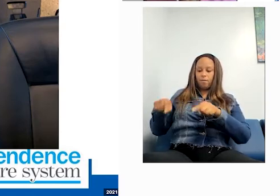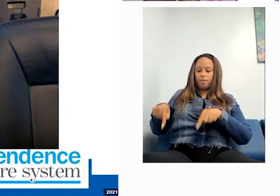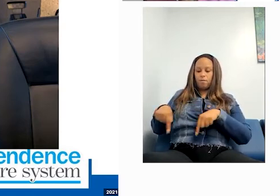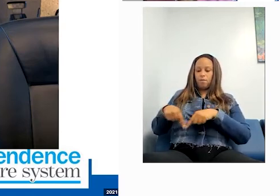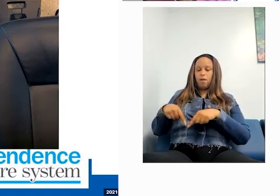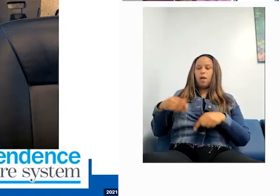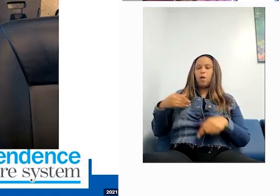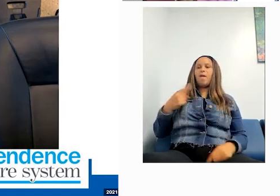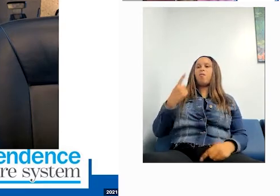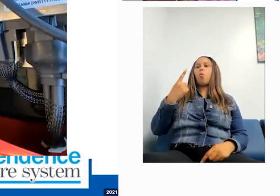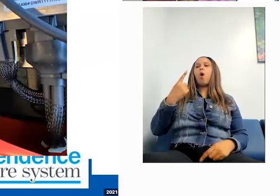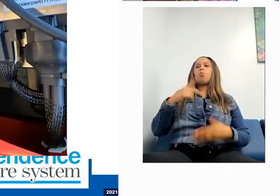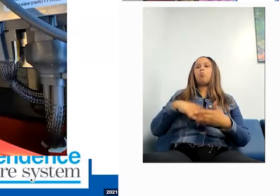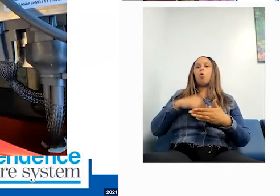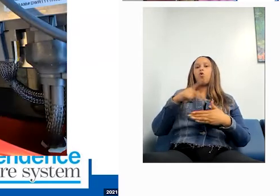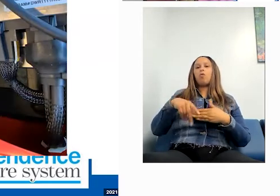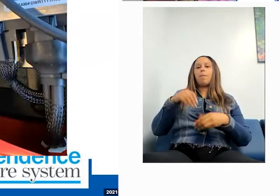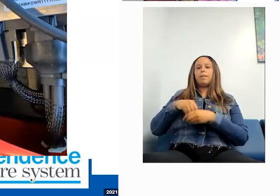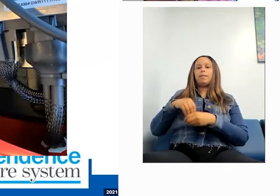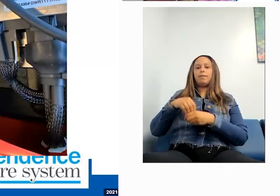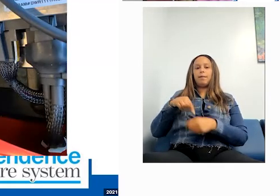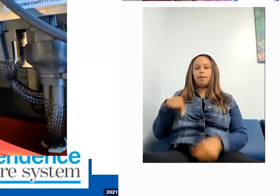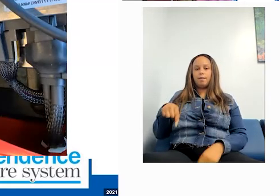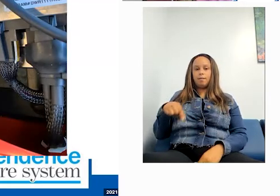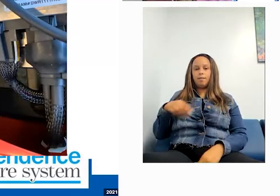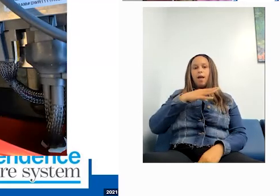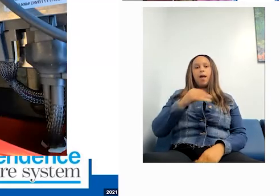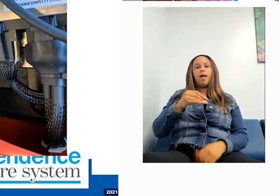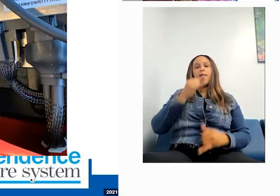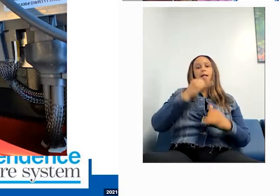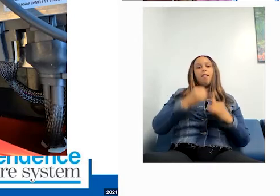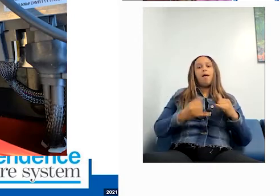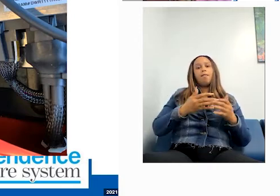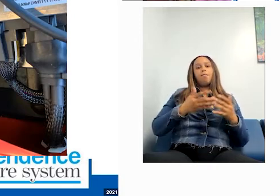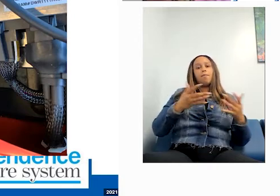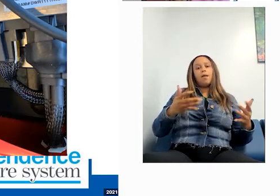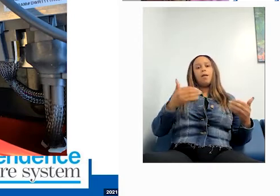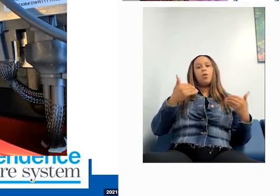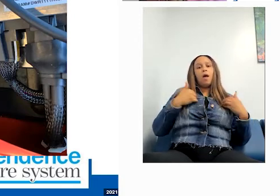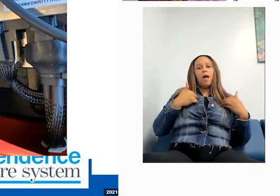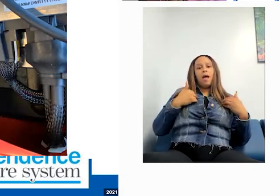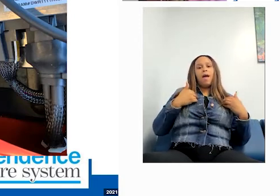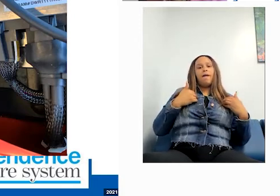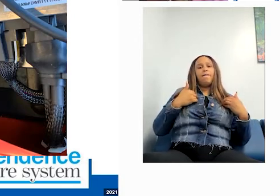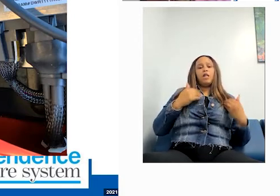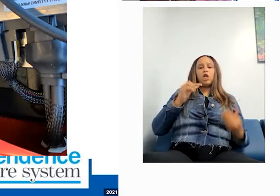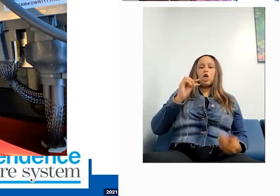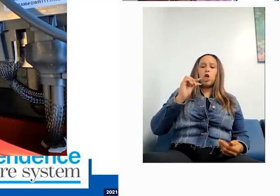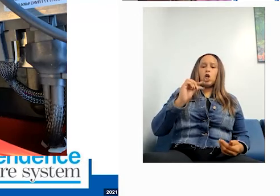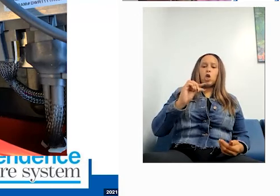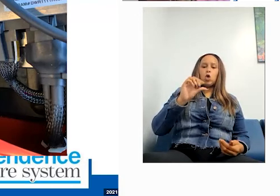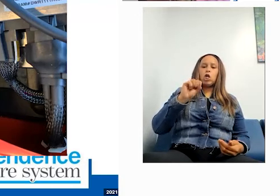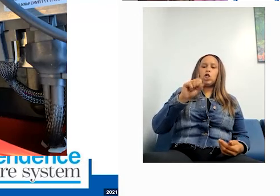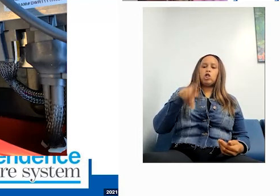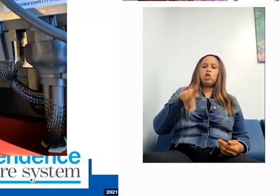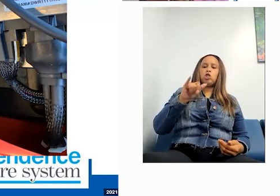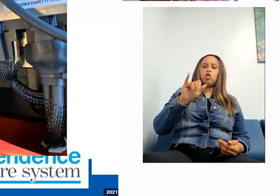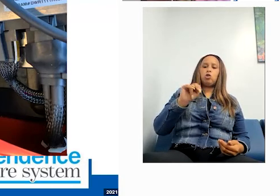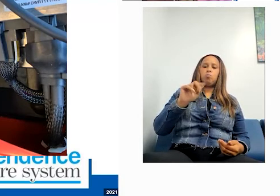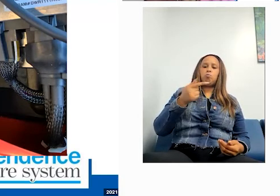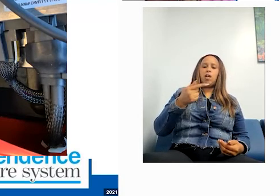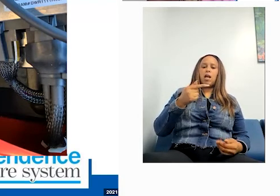program. And then the last thing is there are these little springs under the